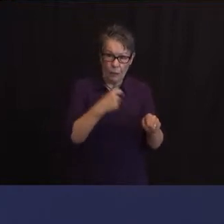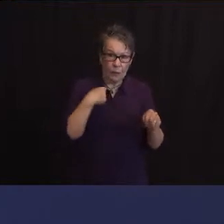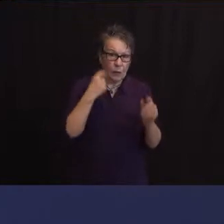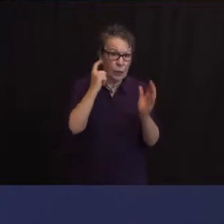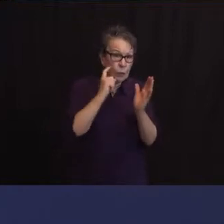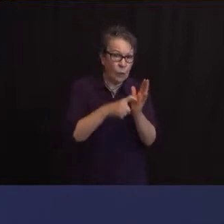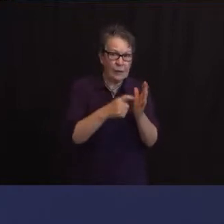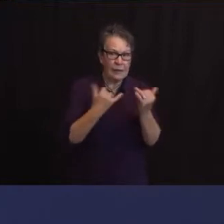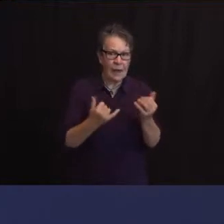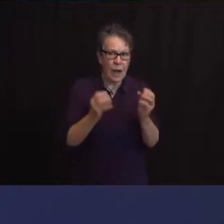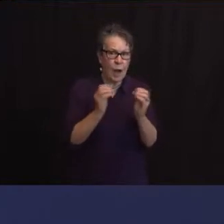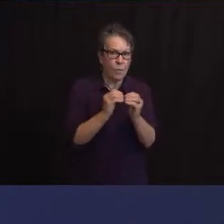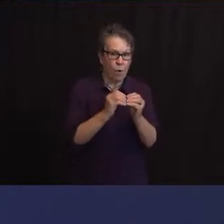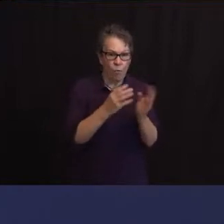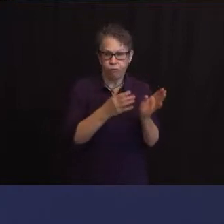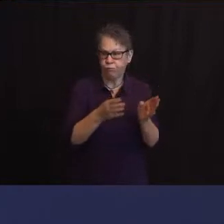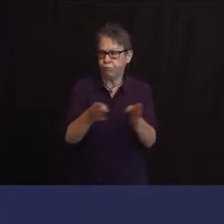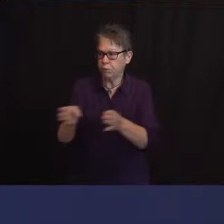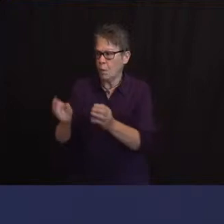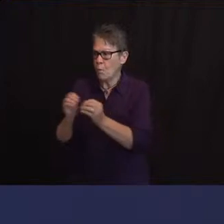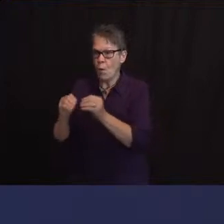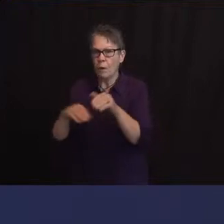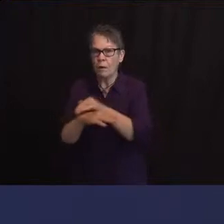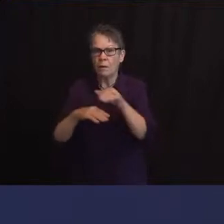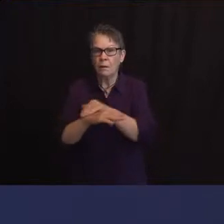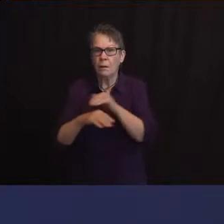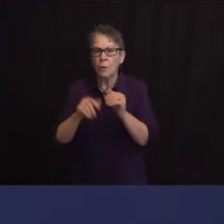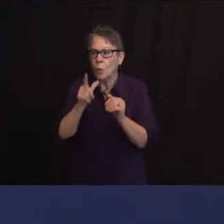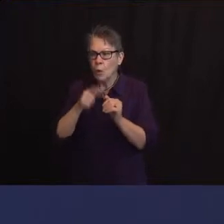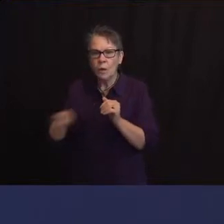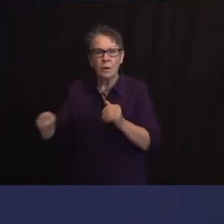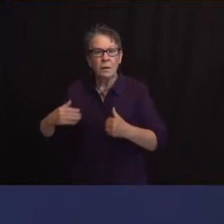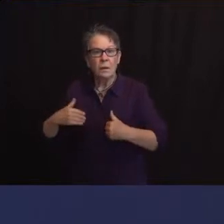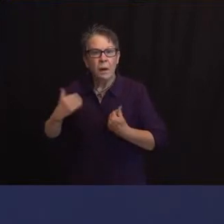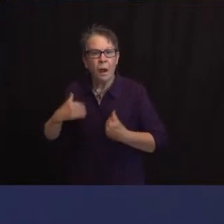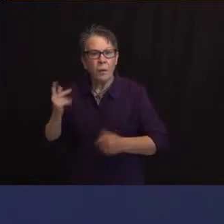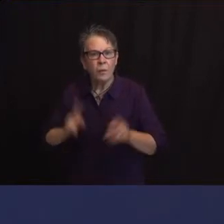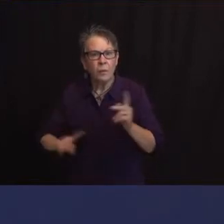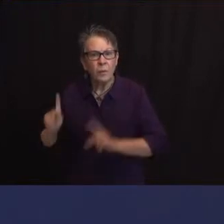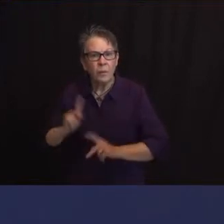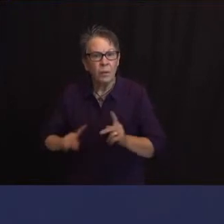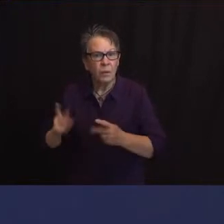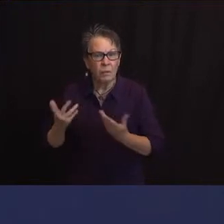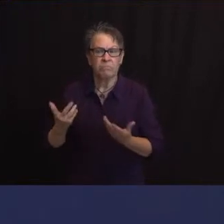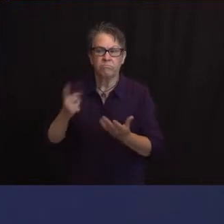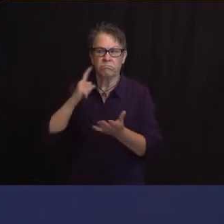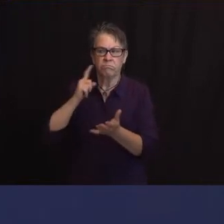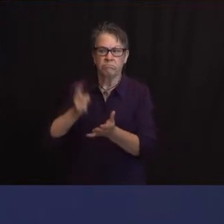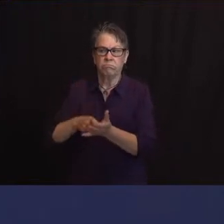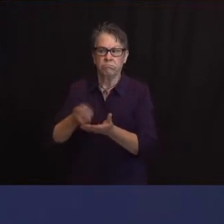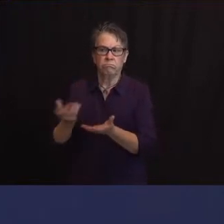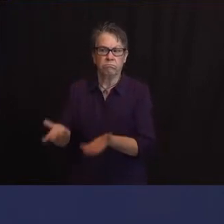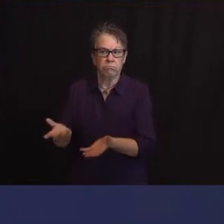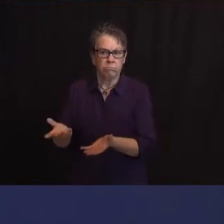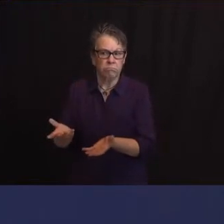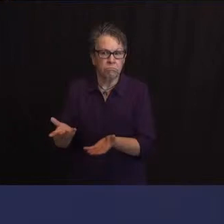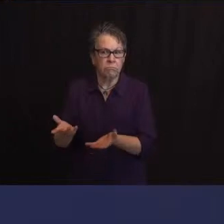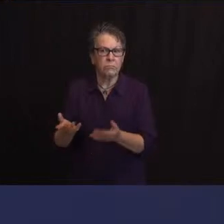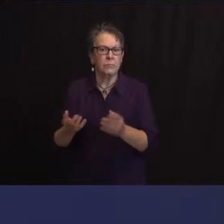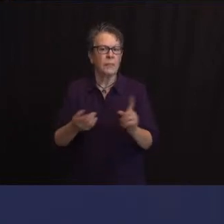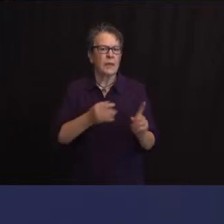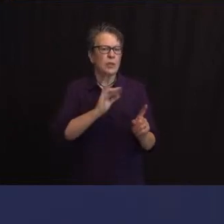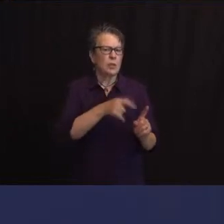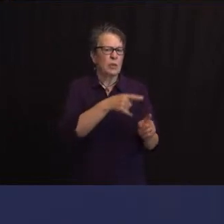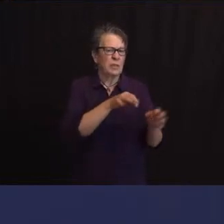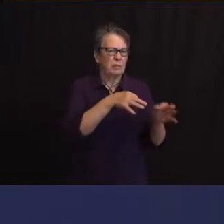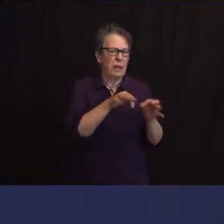right? But Judy can weigh in on that as well. We definitely will be updating guidance on graduations and proms, and I'll be very surprised